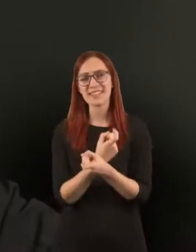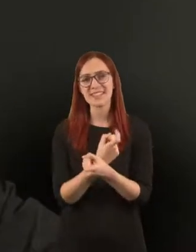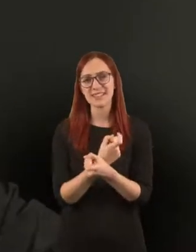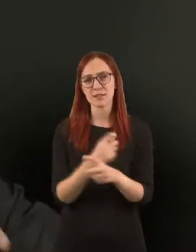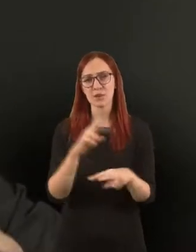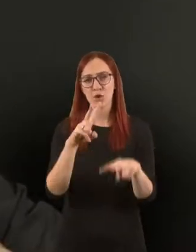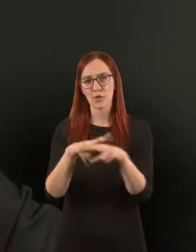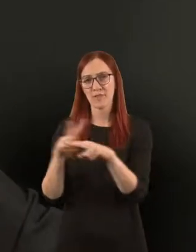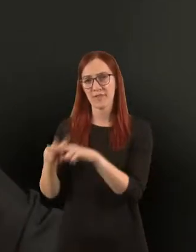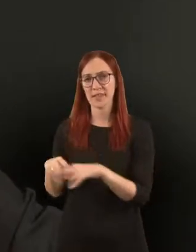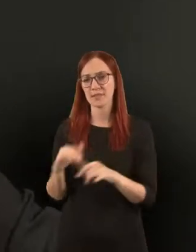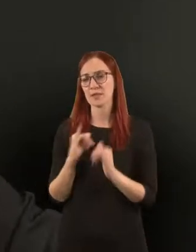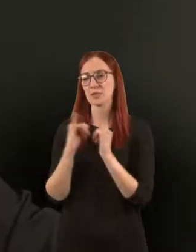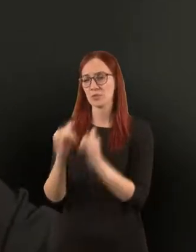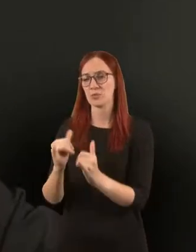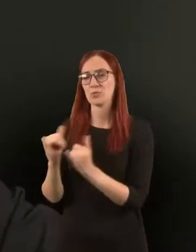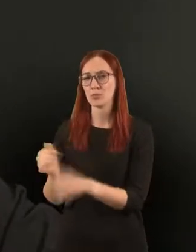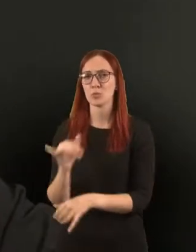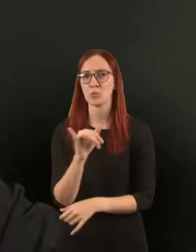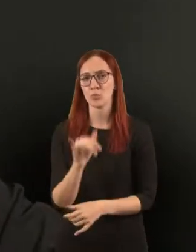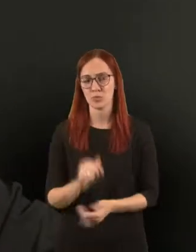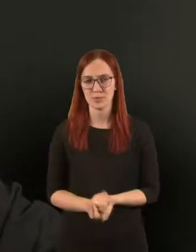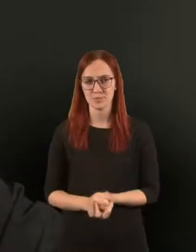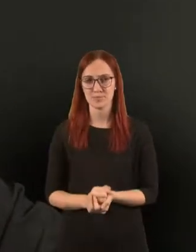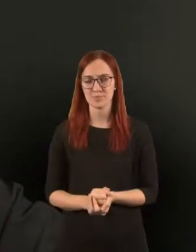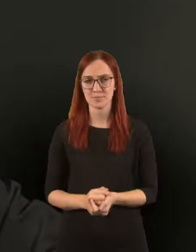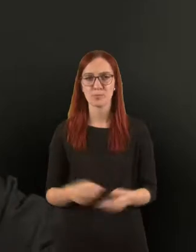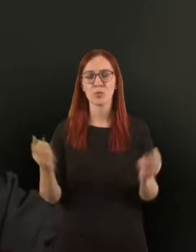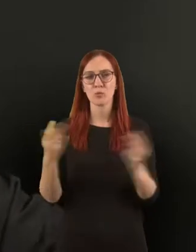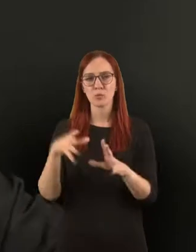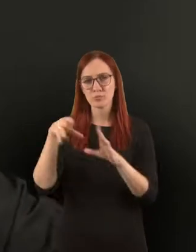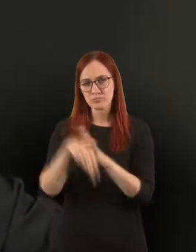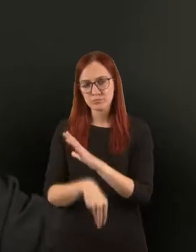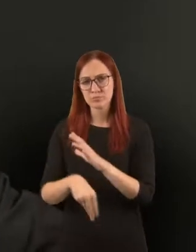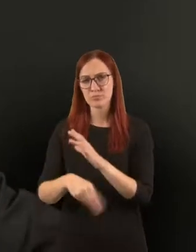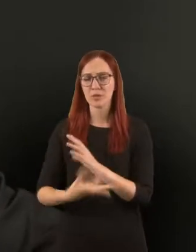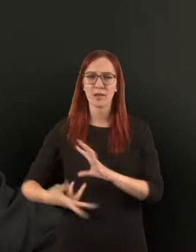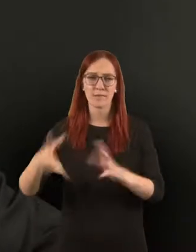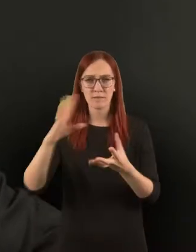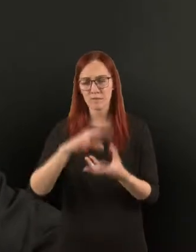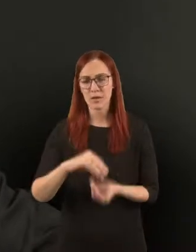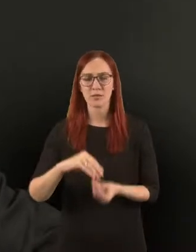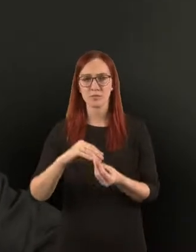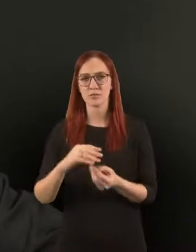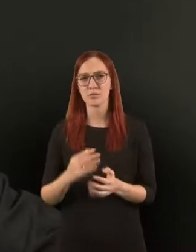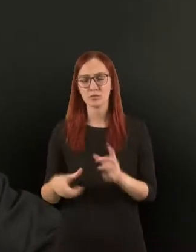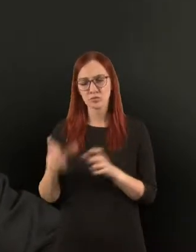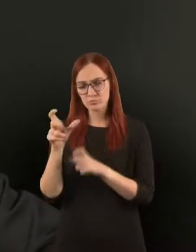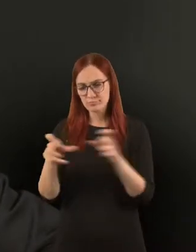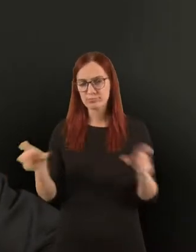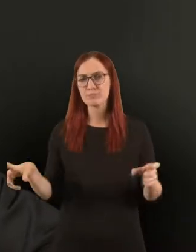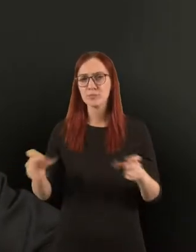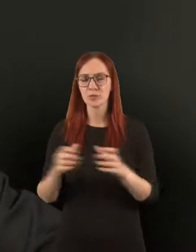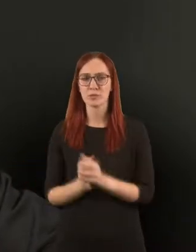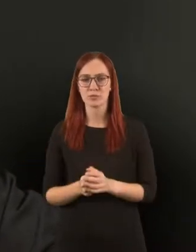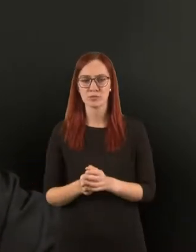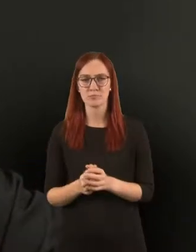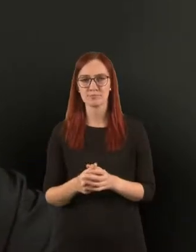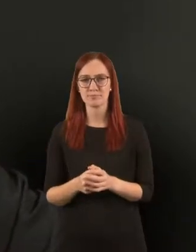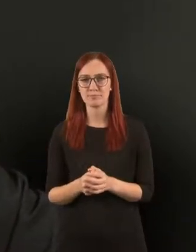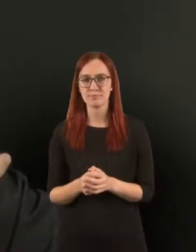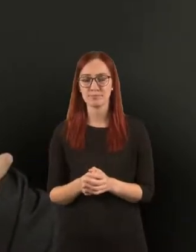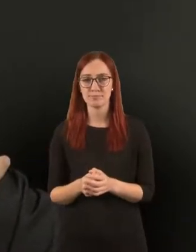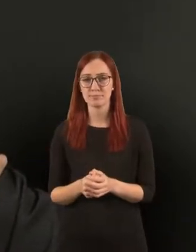have to involve all the stakeholders, and the stakeholders have names, they have businesses, they